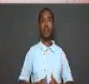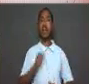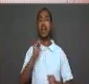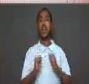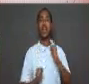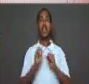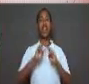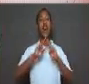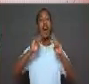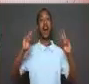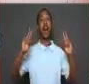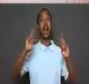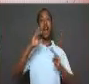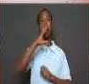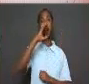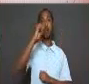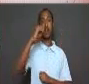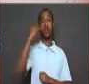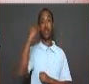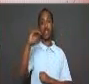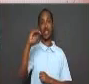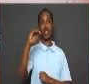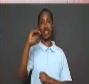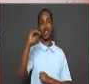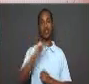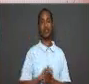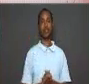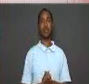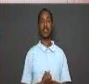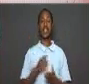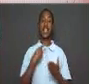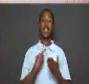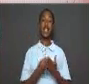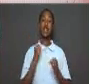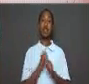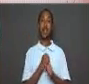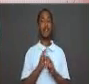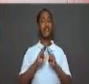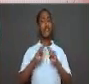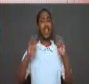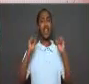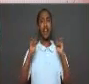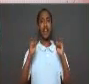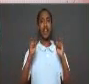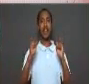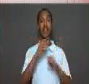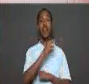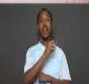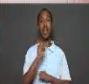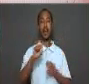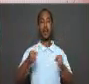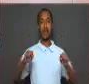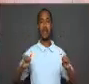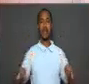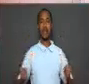relatively high carbon content. This makes it very hard and